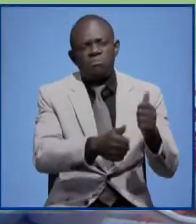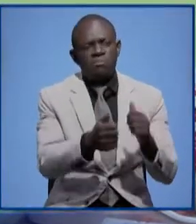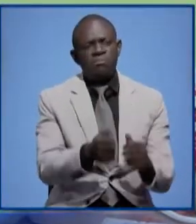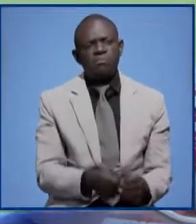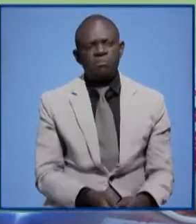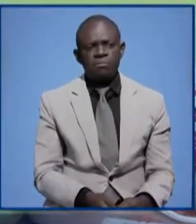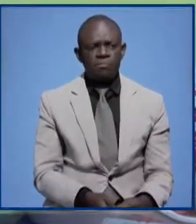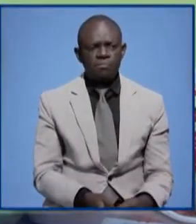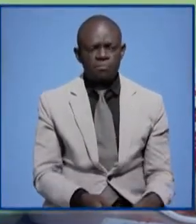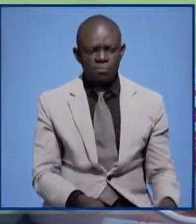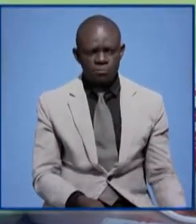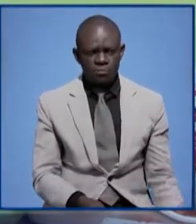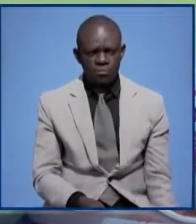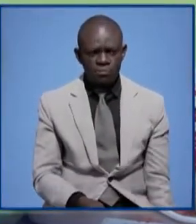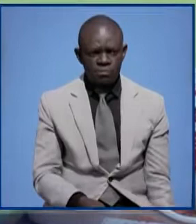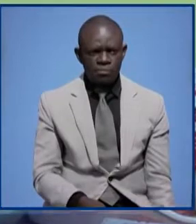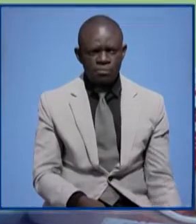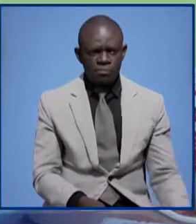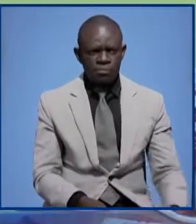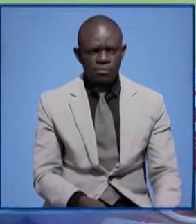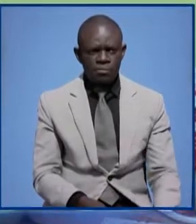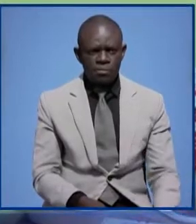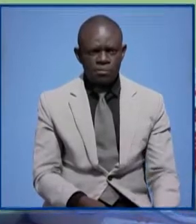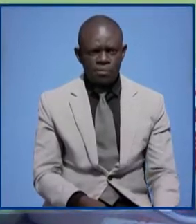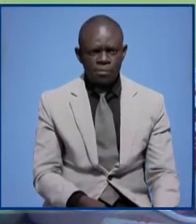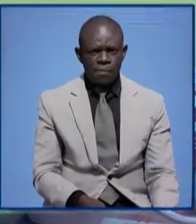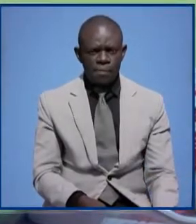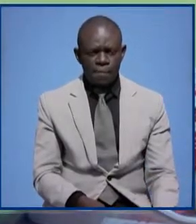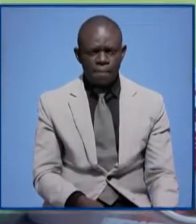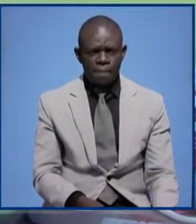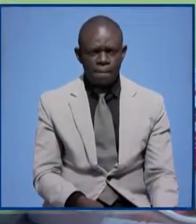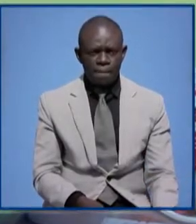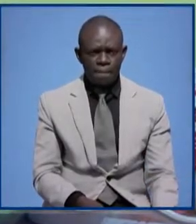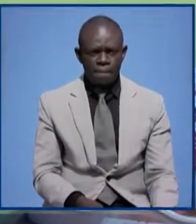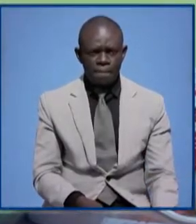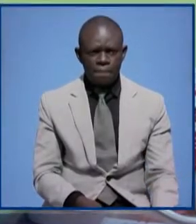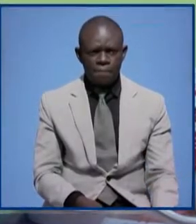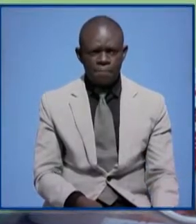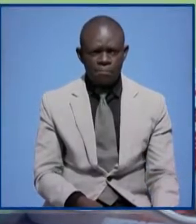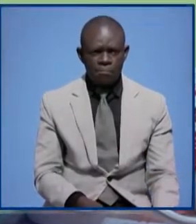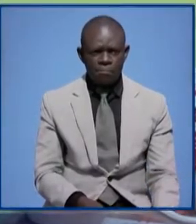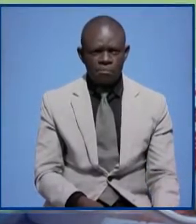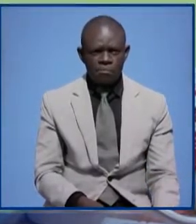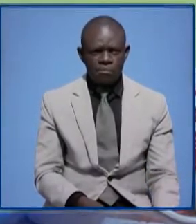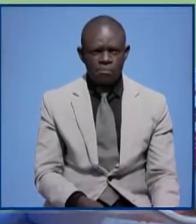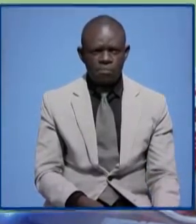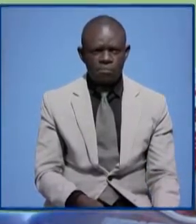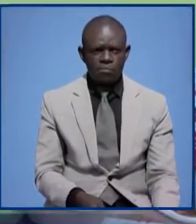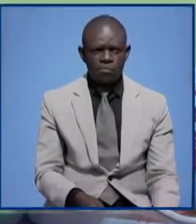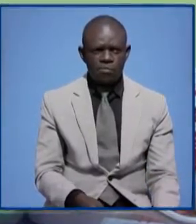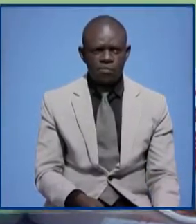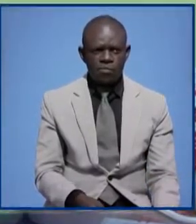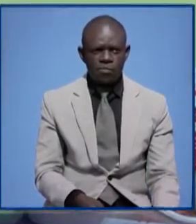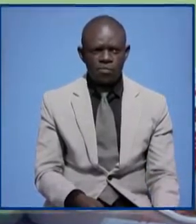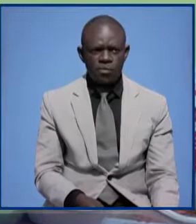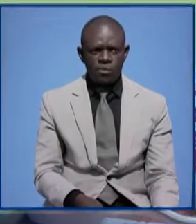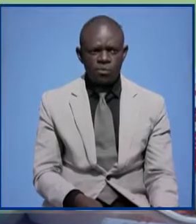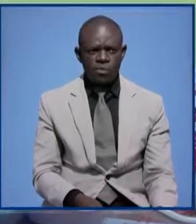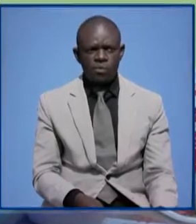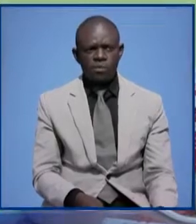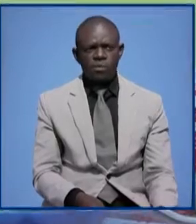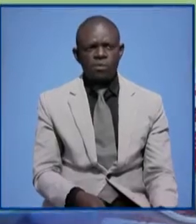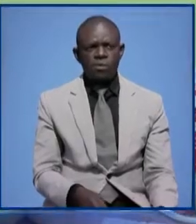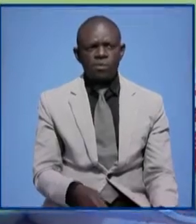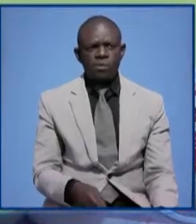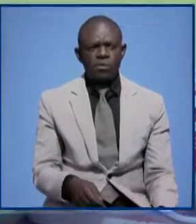the Zambia Cooperative Federation and charge it with the responsibility of overseeing the